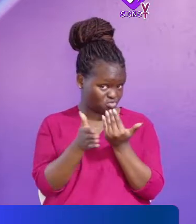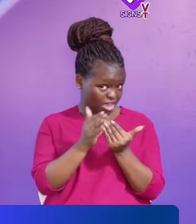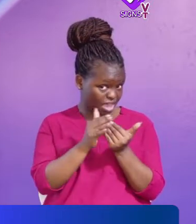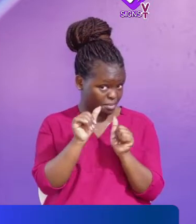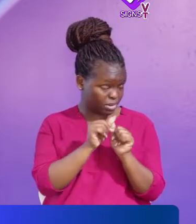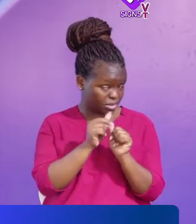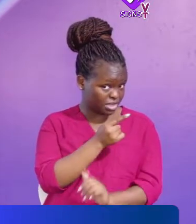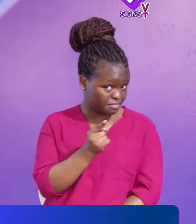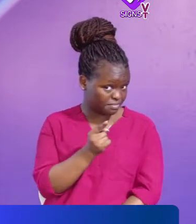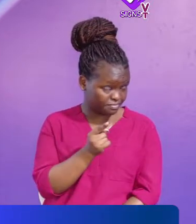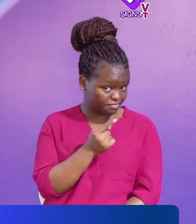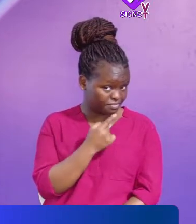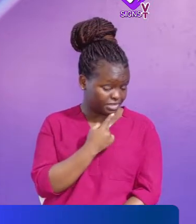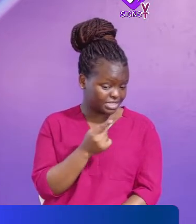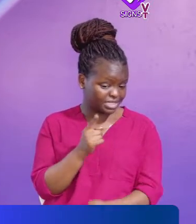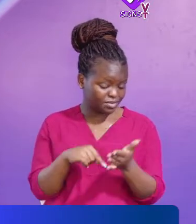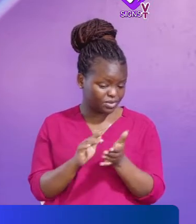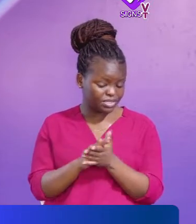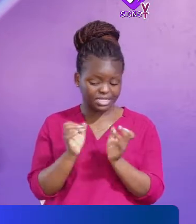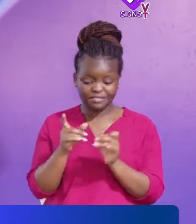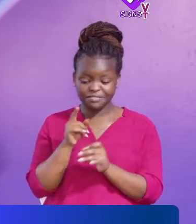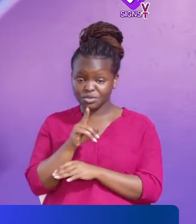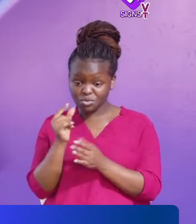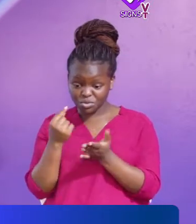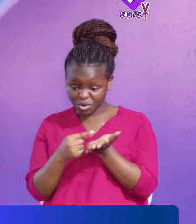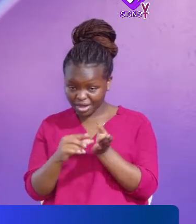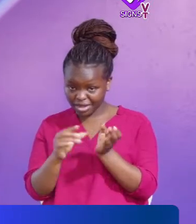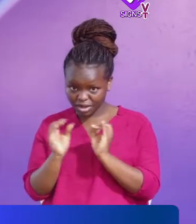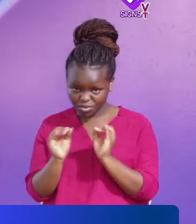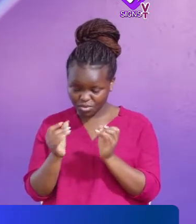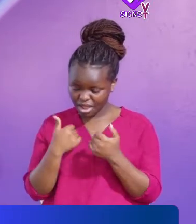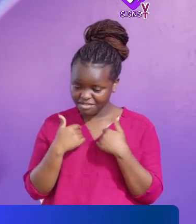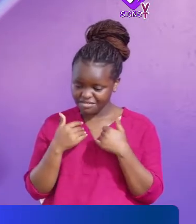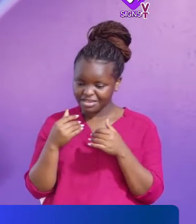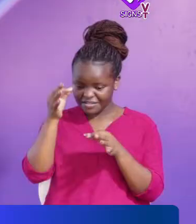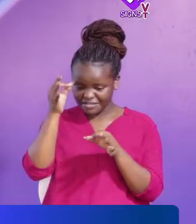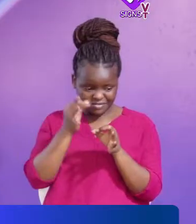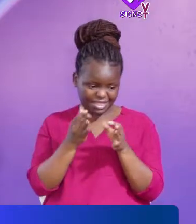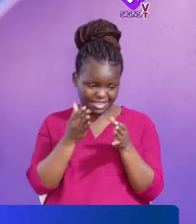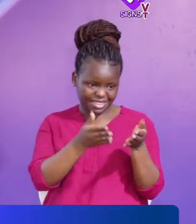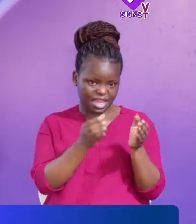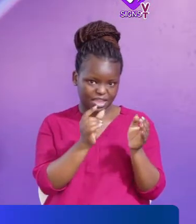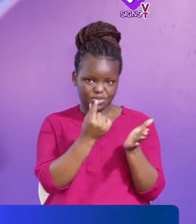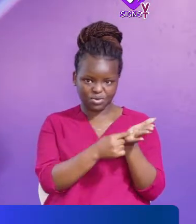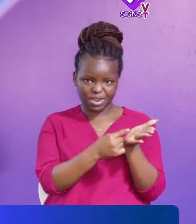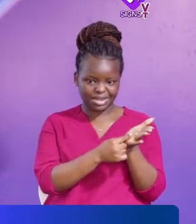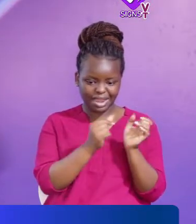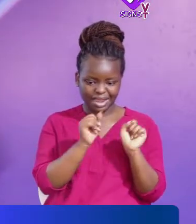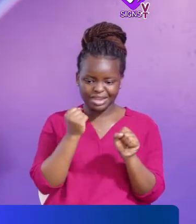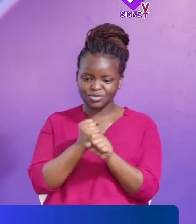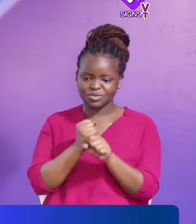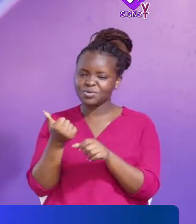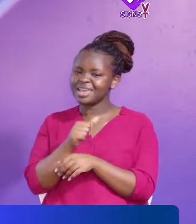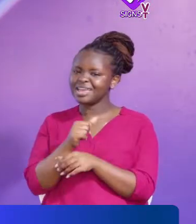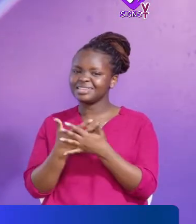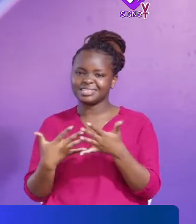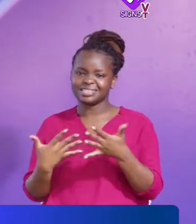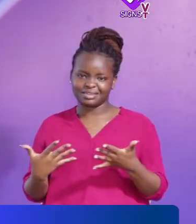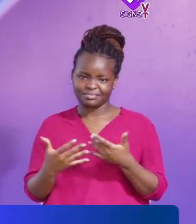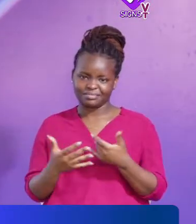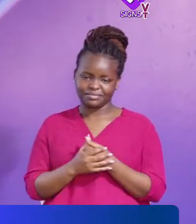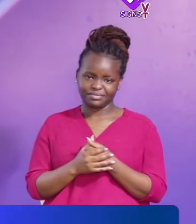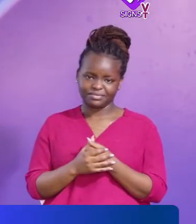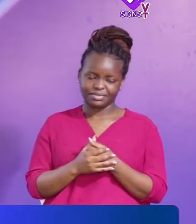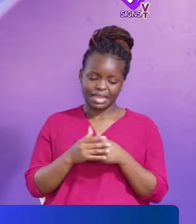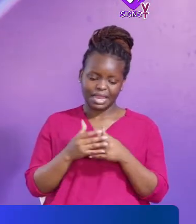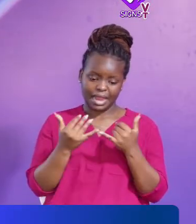What I'm trying to say, if you are not a Ugandan, you have no feeling towards Uganda, isn't it? Absolutely. So you can do anything, isn't it? So the current